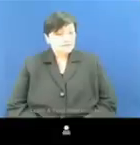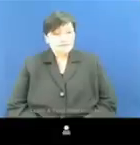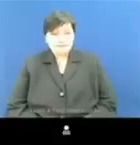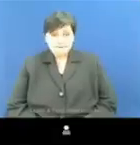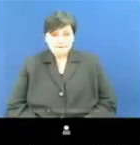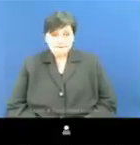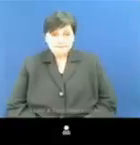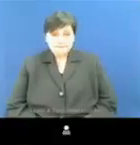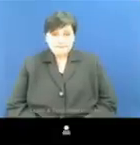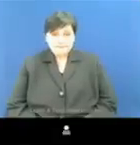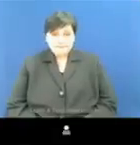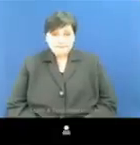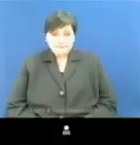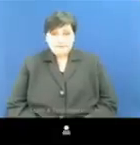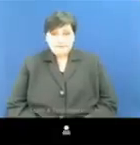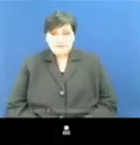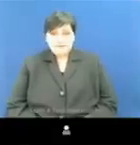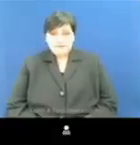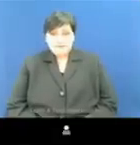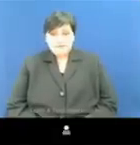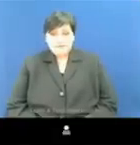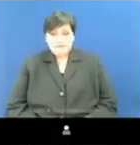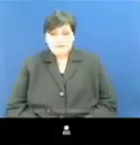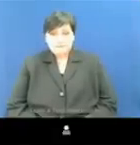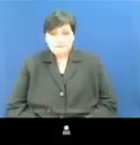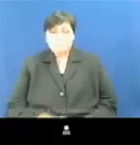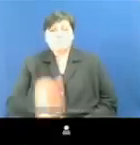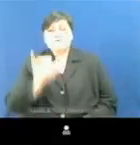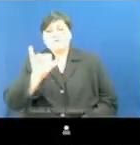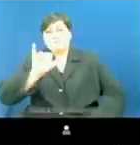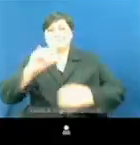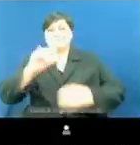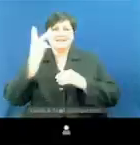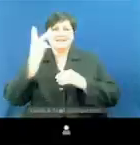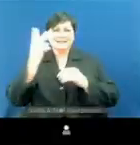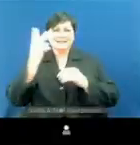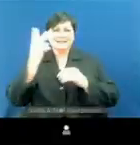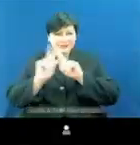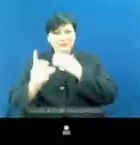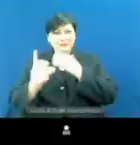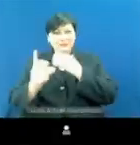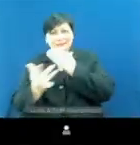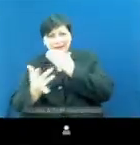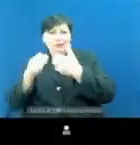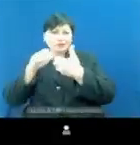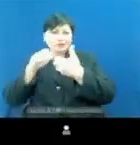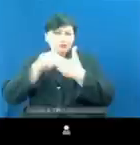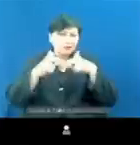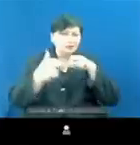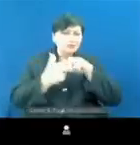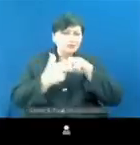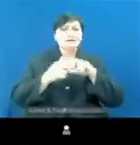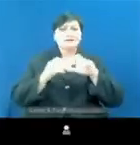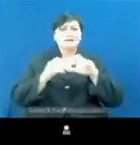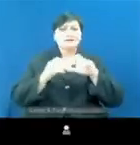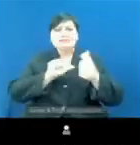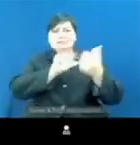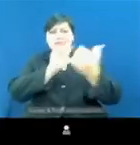Okay, so we're seeing all the technological challenges, but does anyone have any questions about